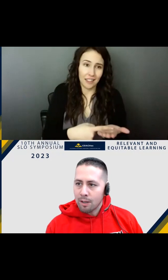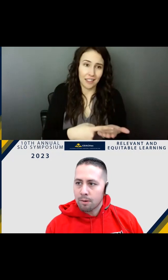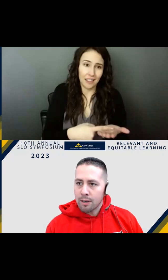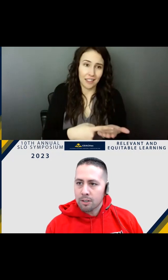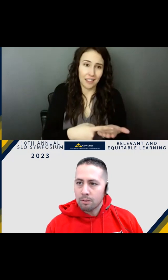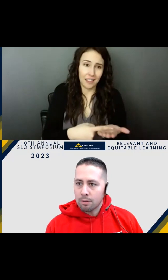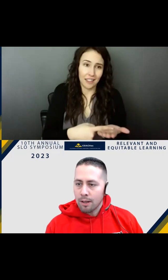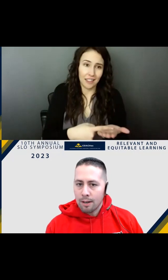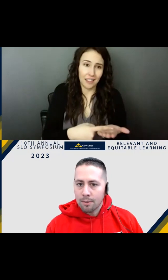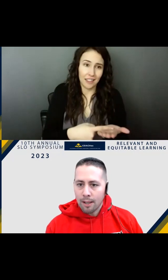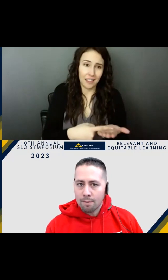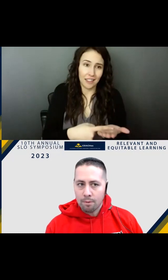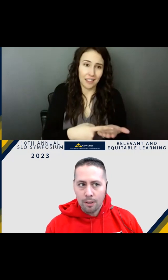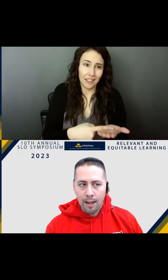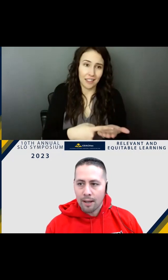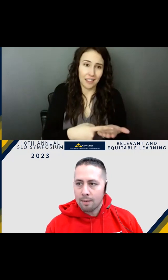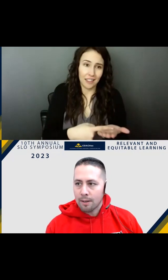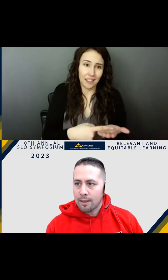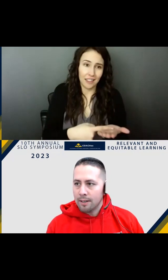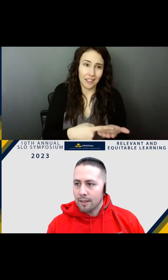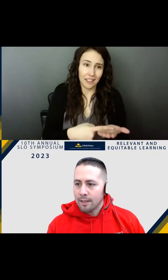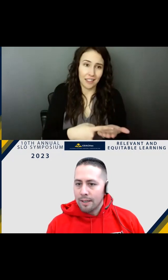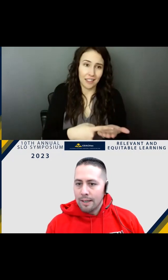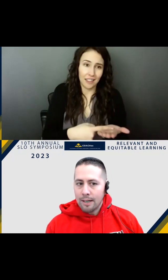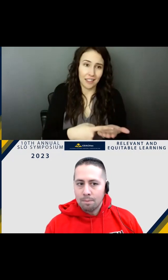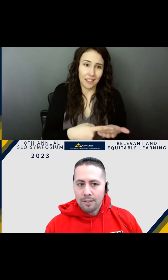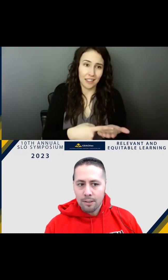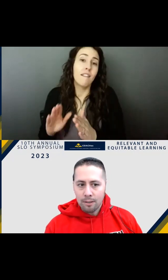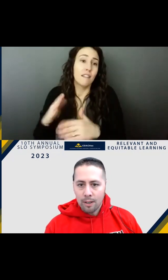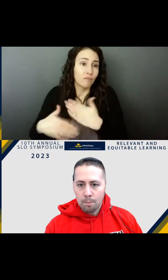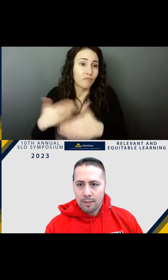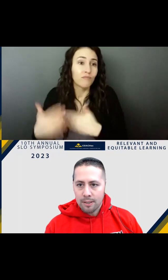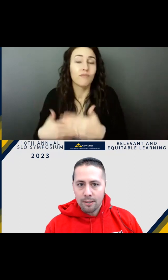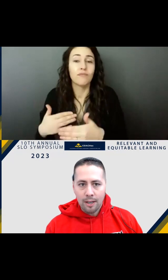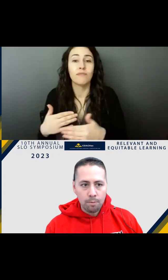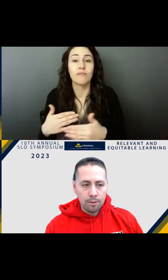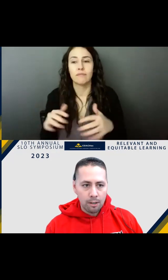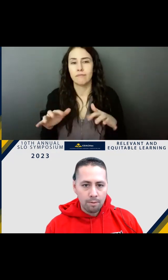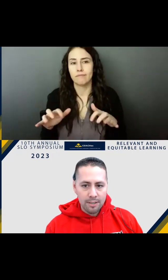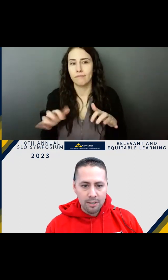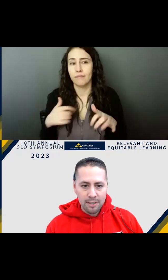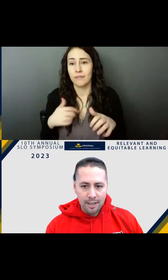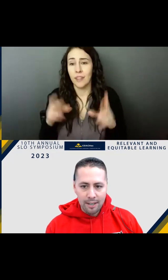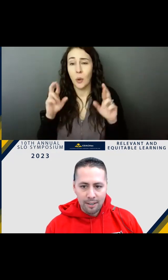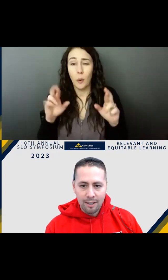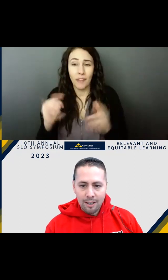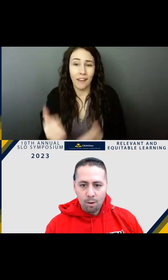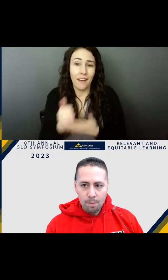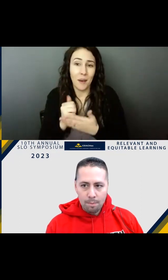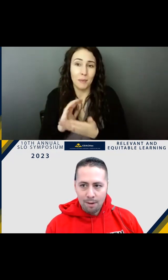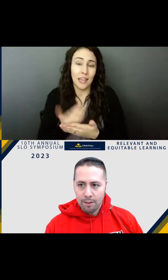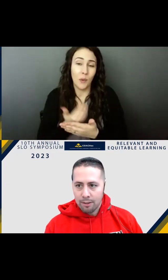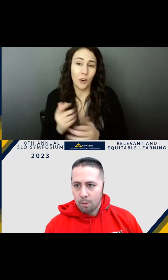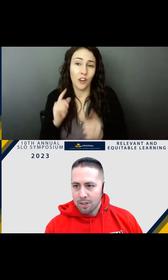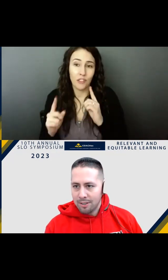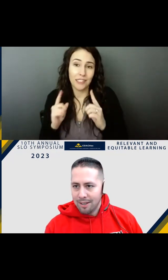and my way of professional life, and really my academic identity. So I hope it's helpful with our conversation today. And I want to